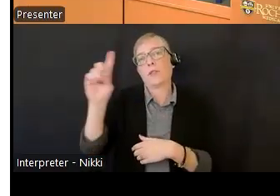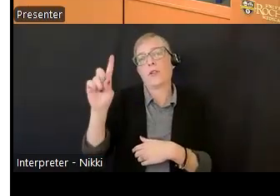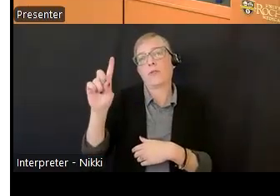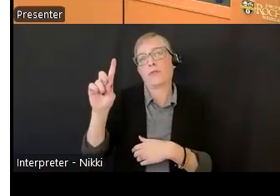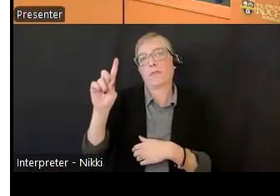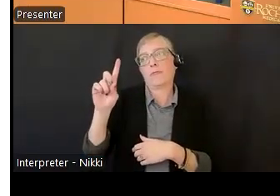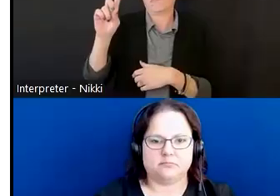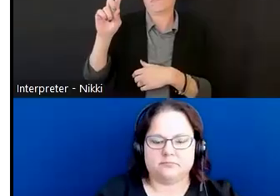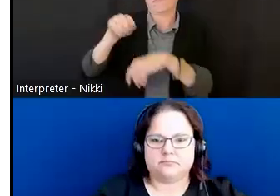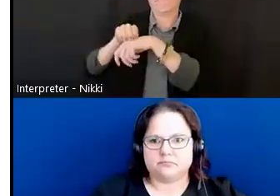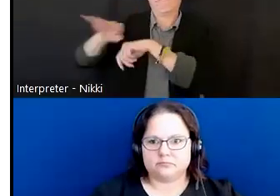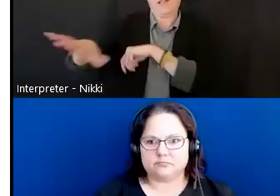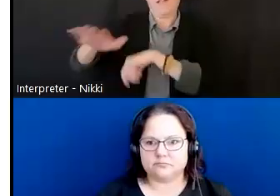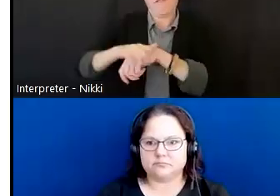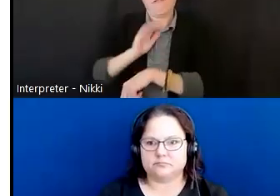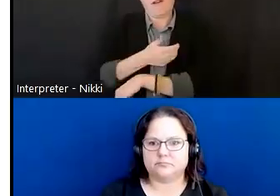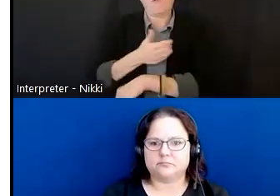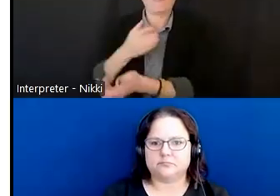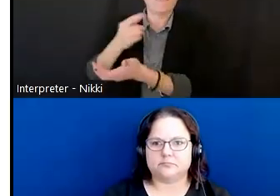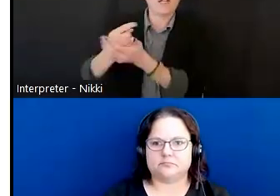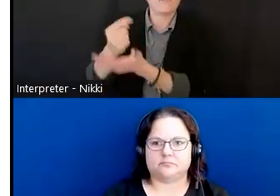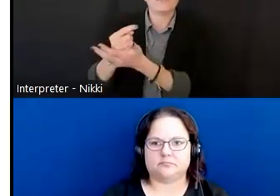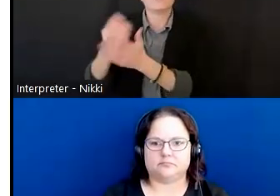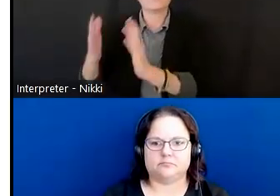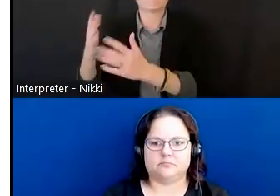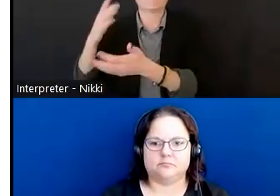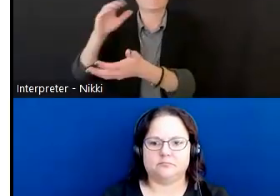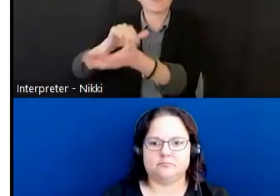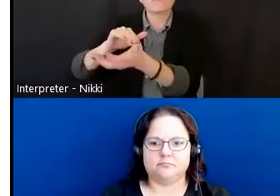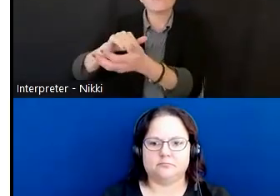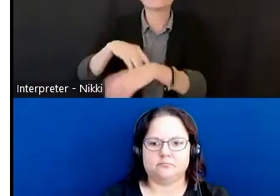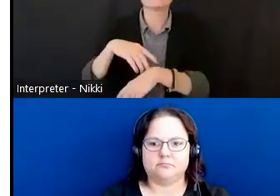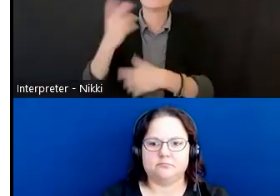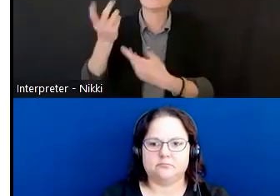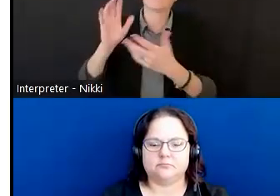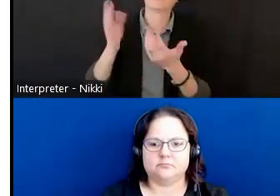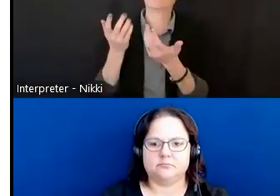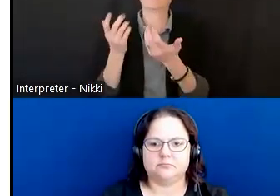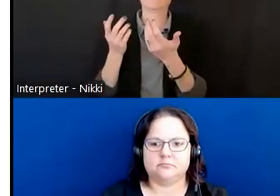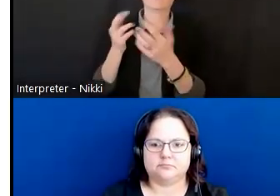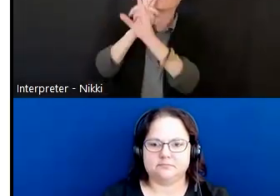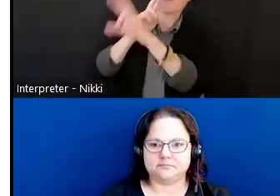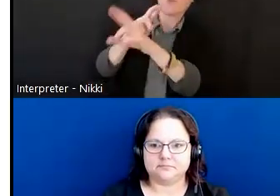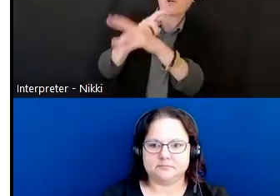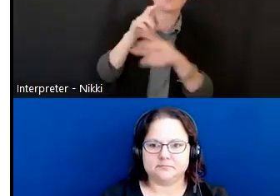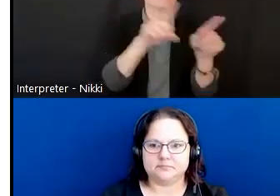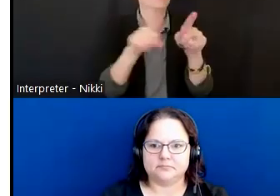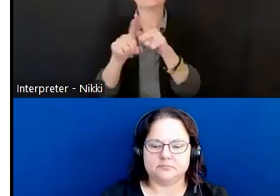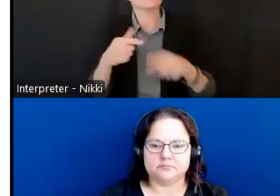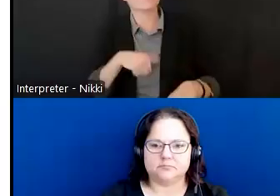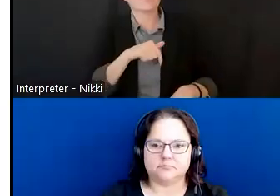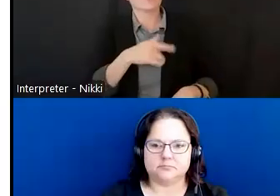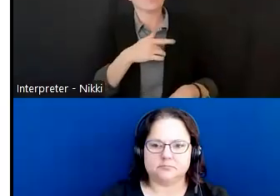population. Both the significant reporting, but also that felt sense of responsibility whenever we have